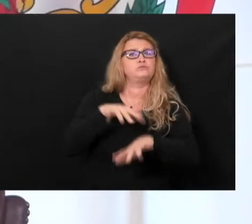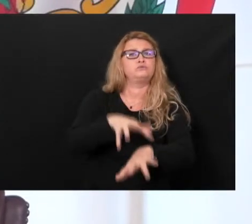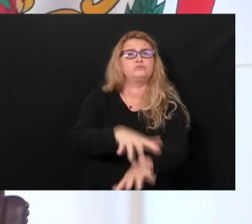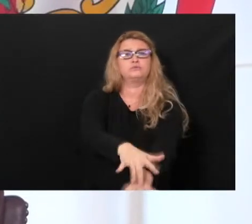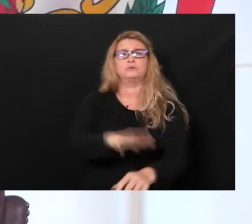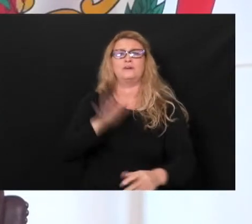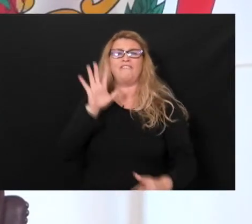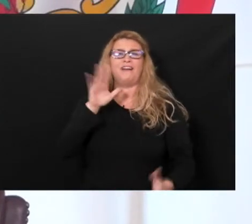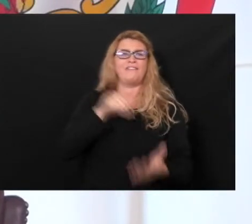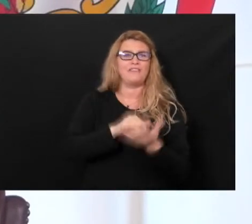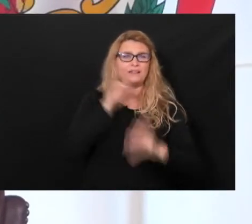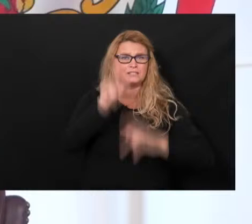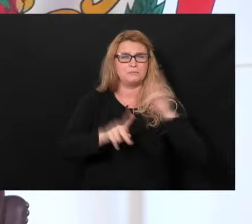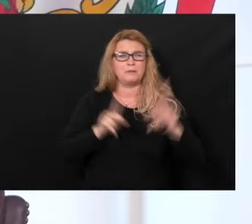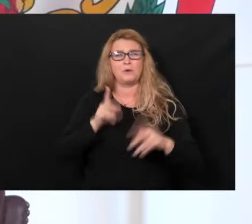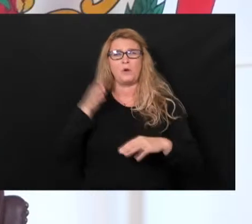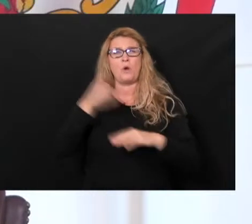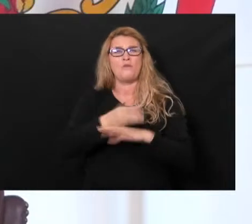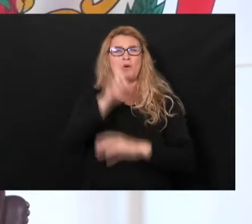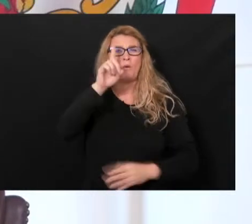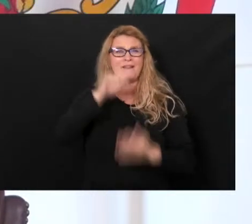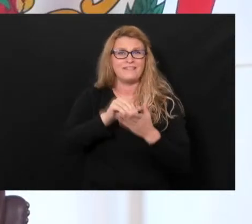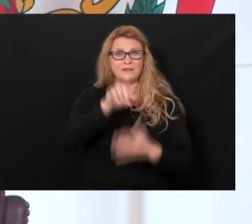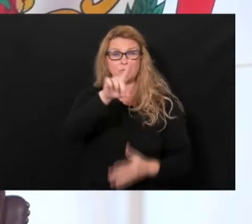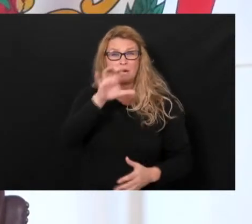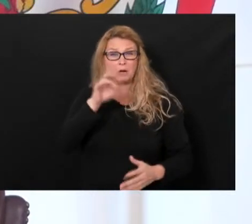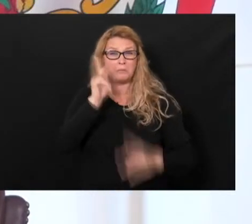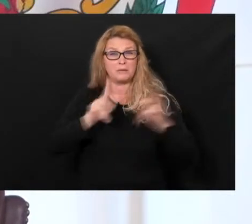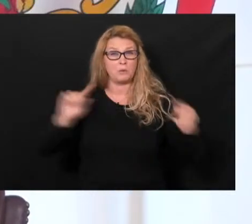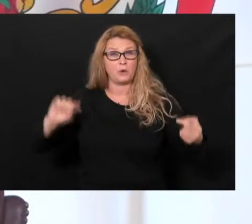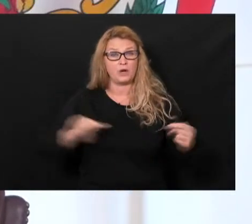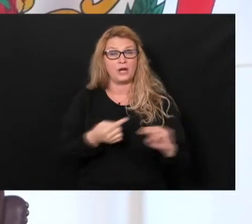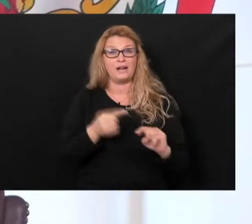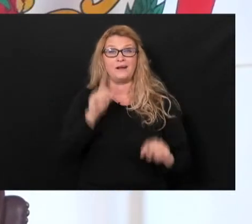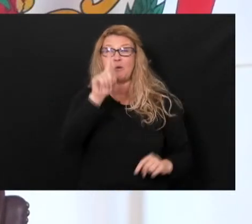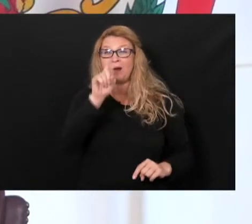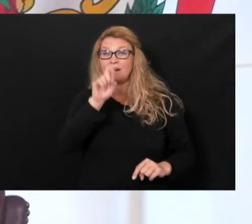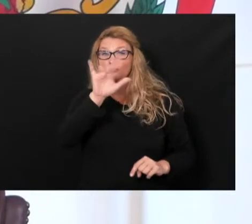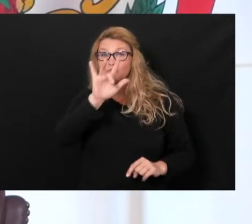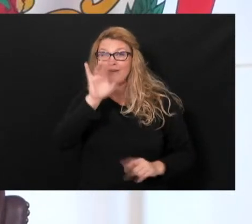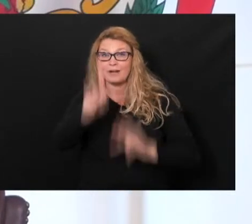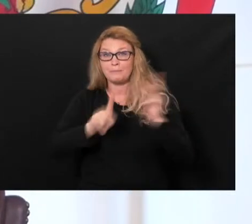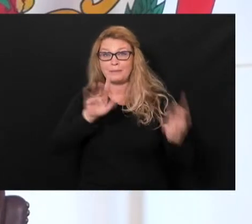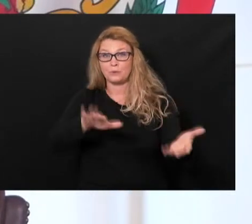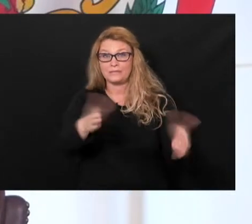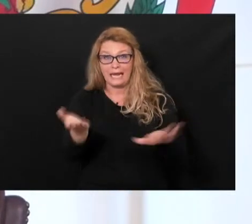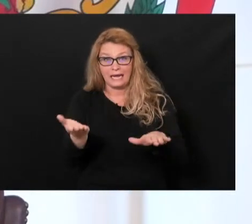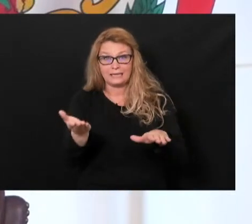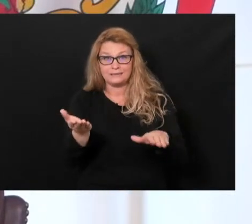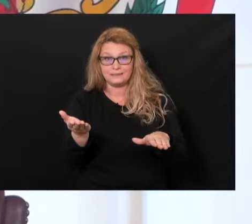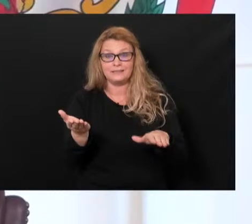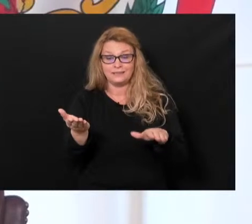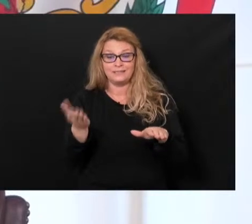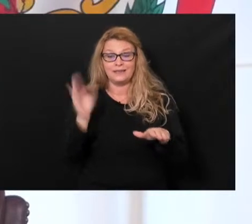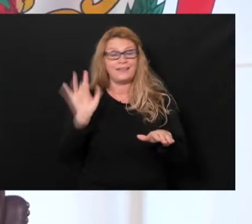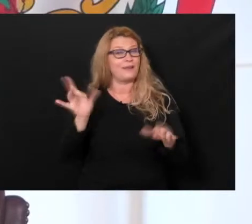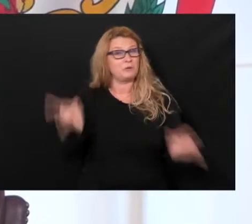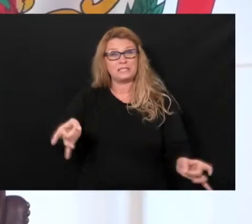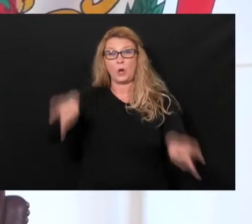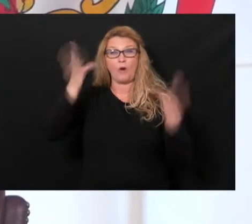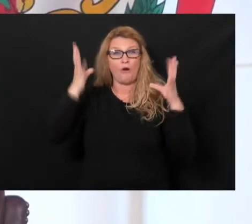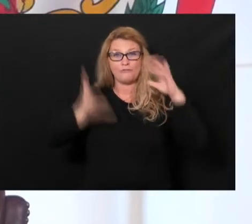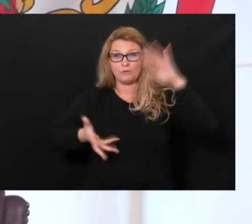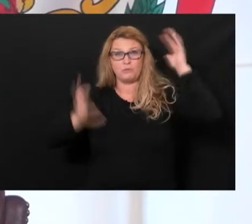over 1,100 were injured and 125 died. It was a catastrophe like